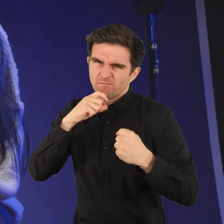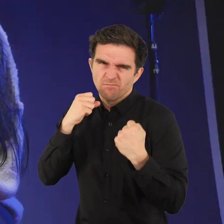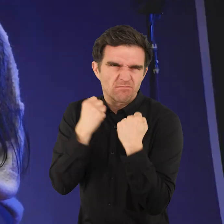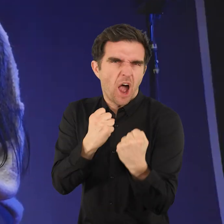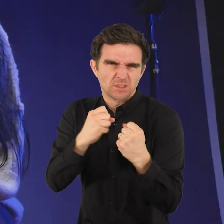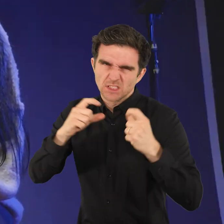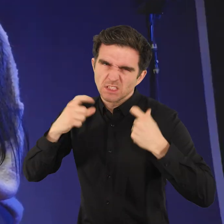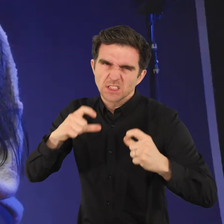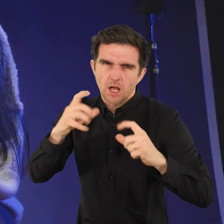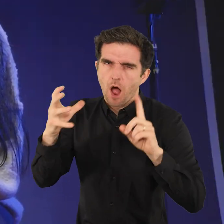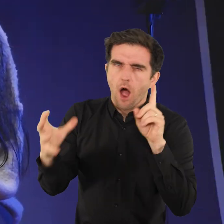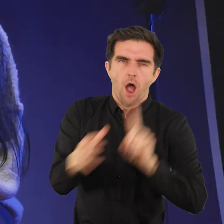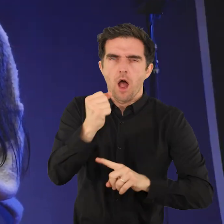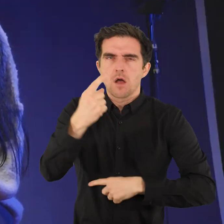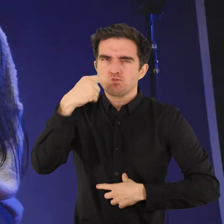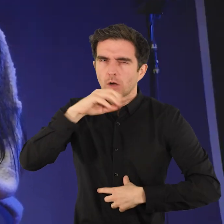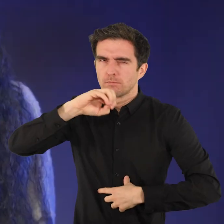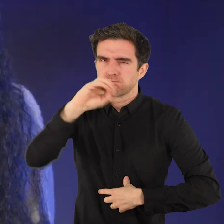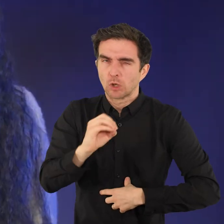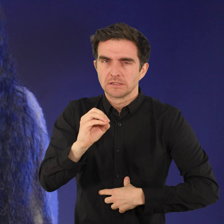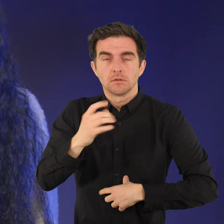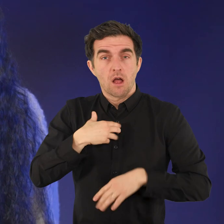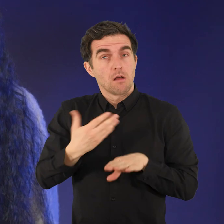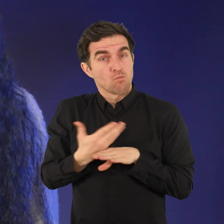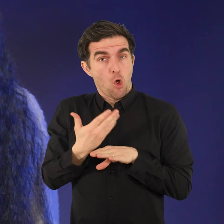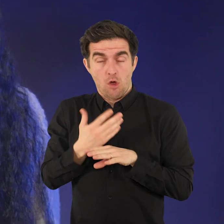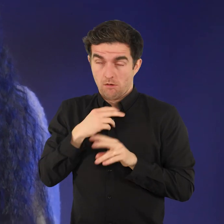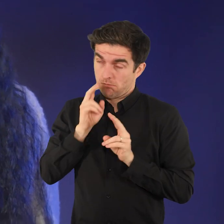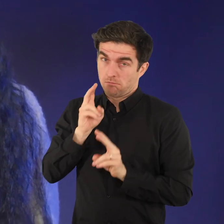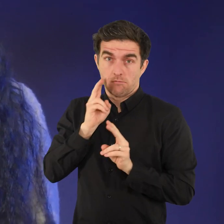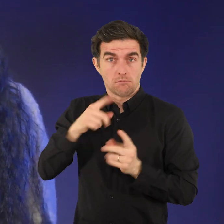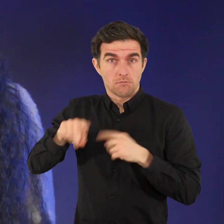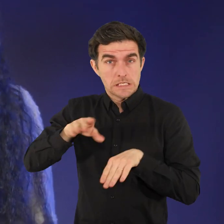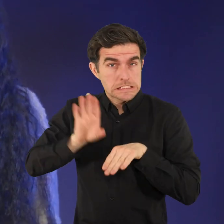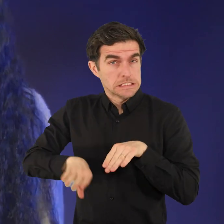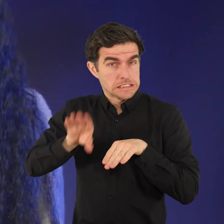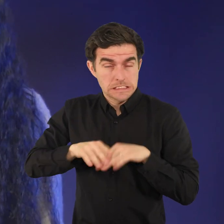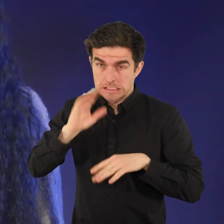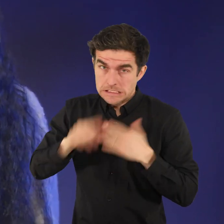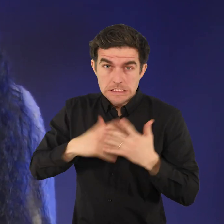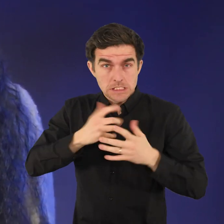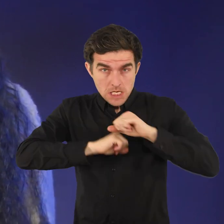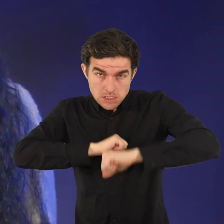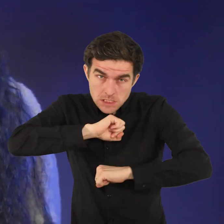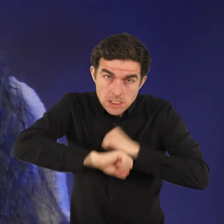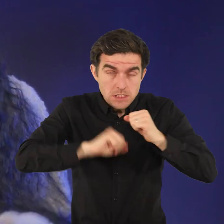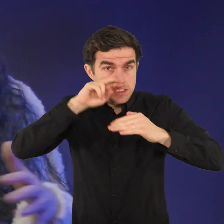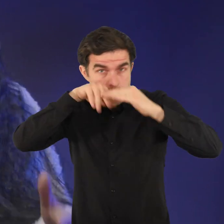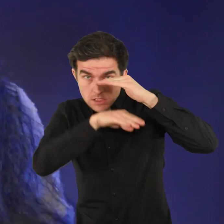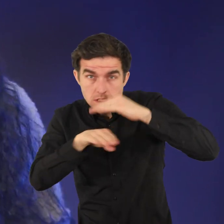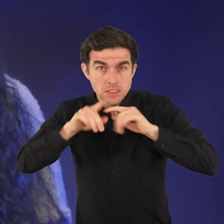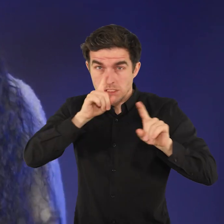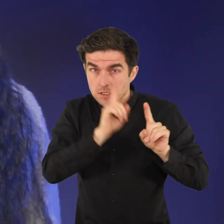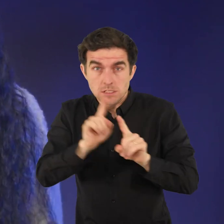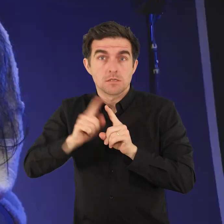until we're gonna get victory, 100%. I worked in the field, running through the trenches with them at night, climbing through